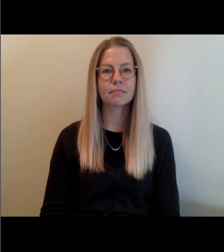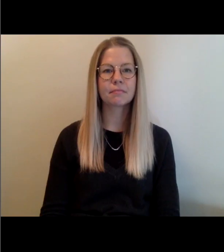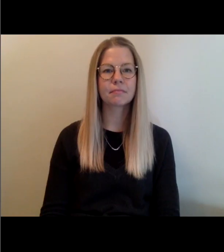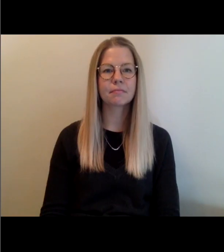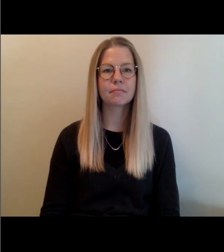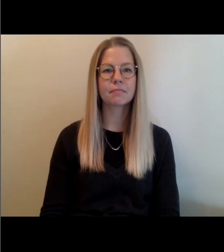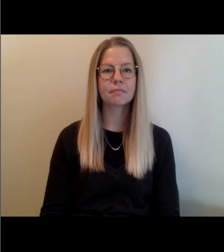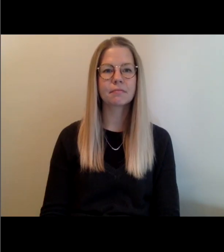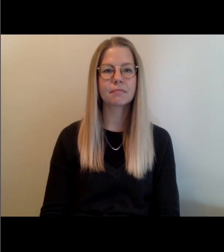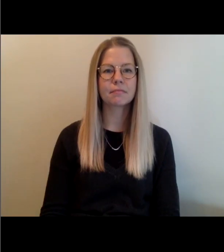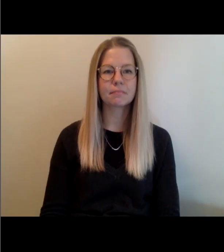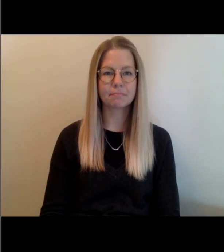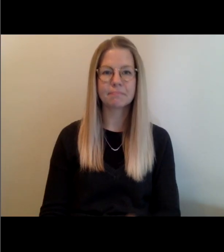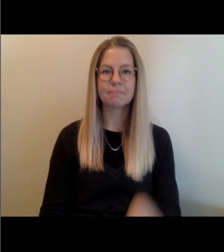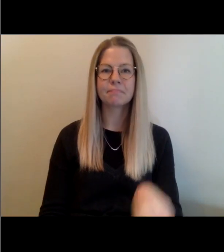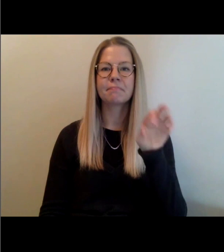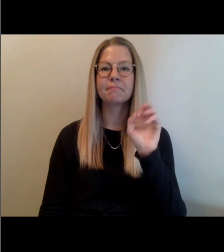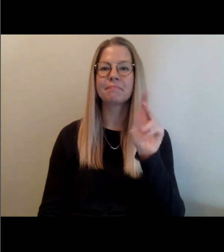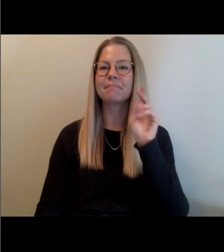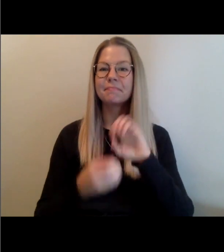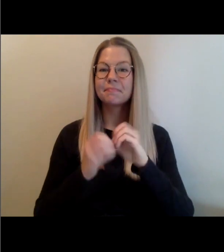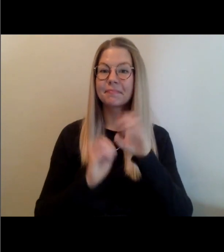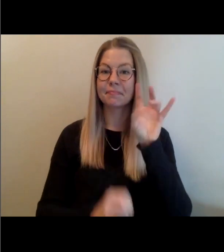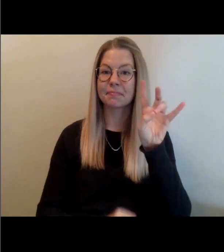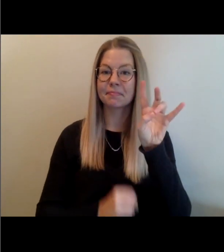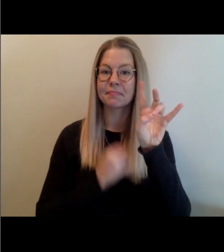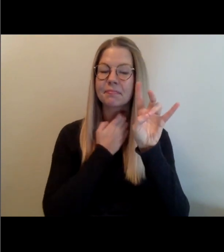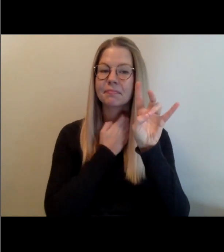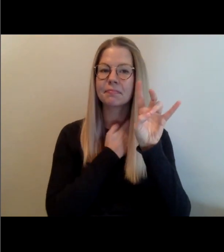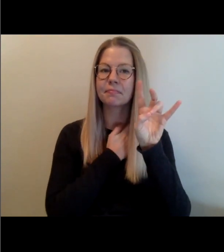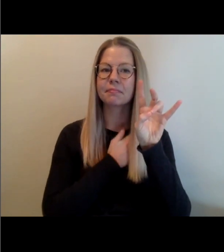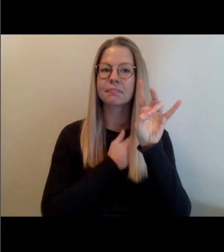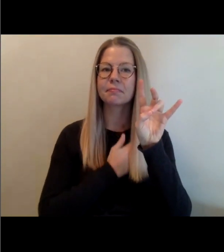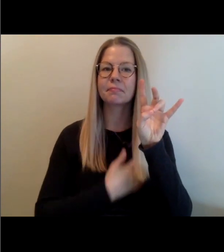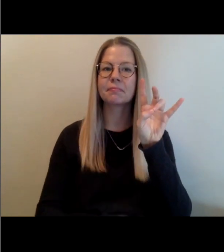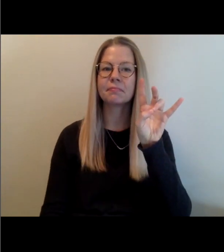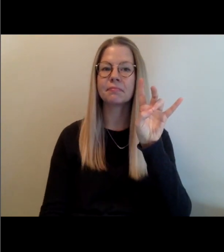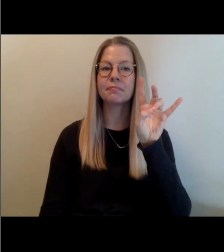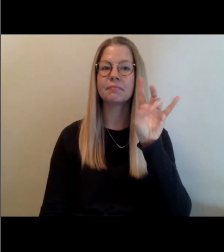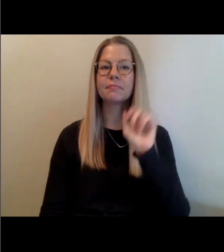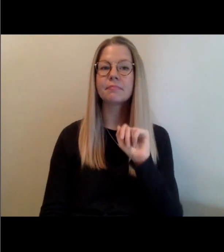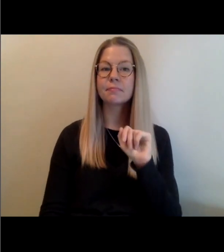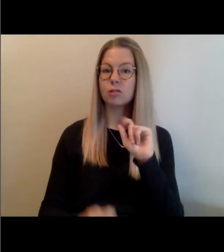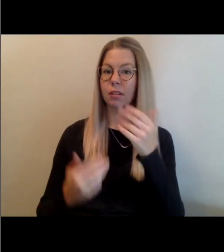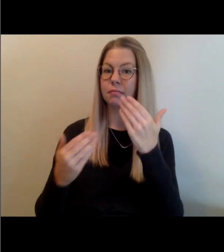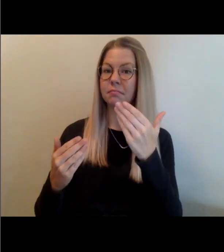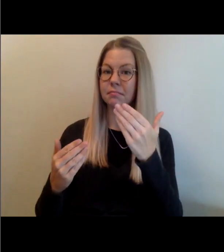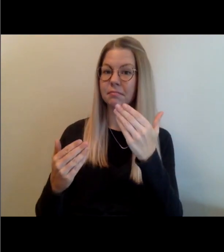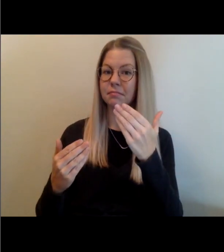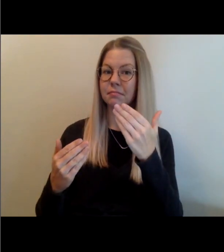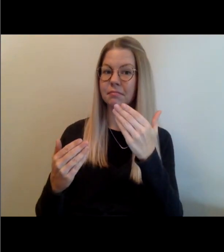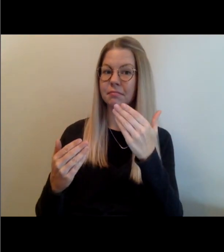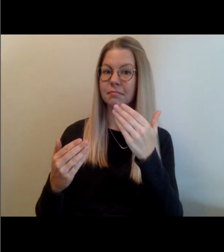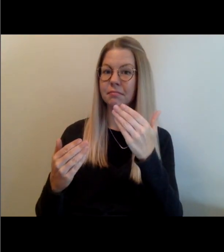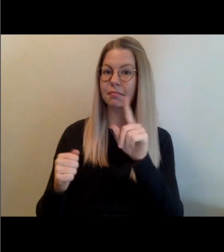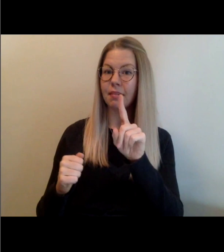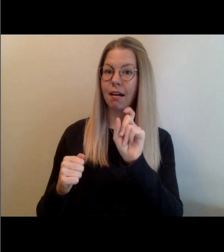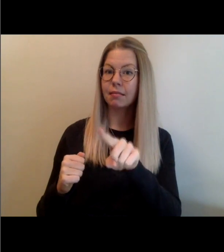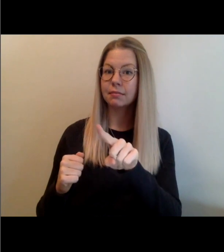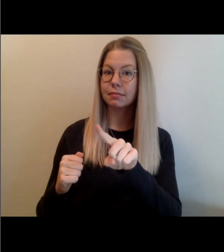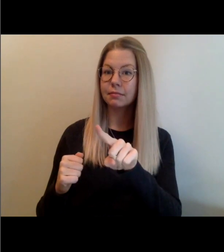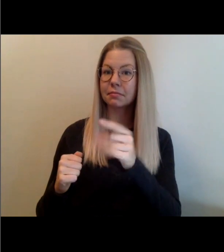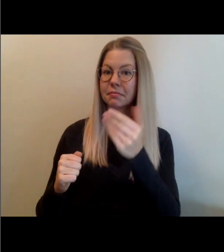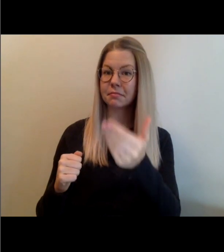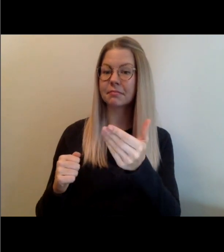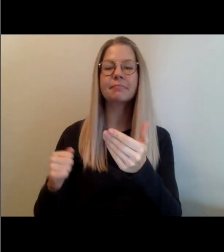All right, number 7. Okay. So should I just say the question, Christine?